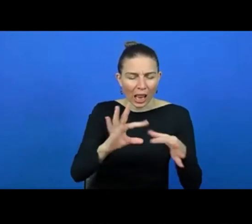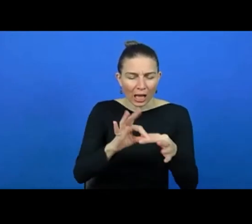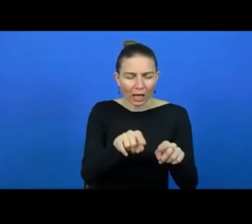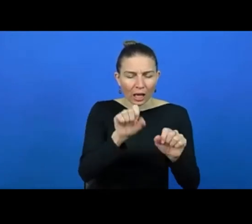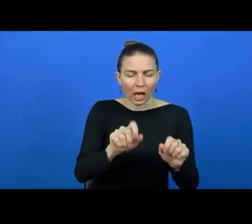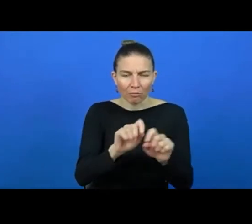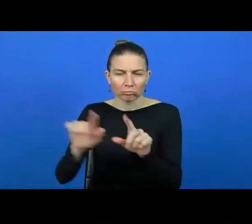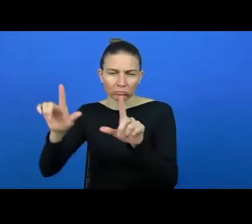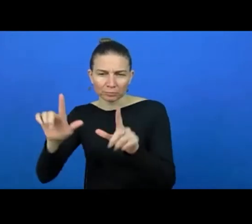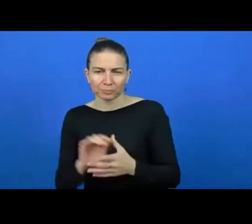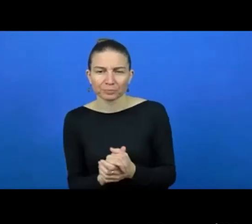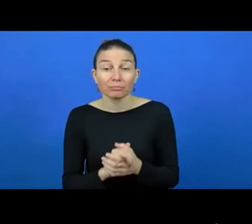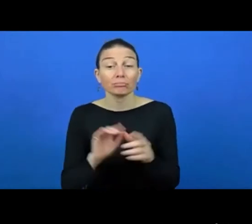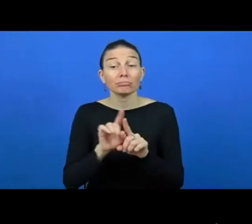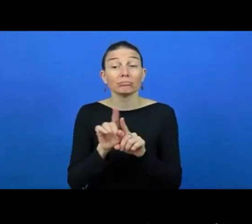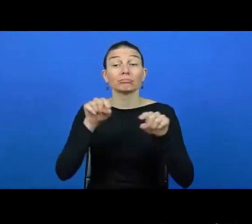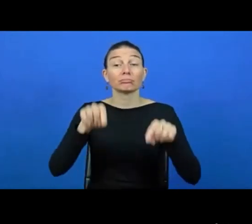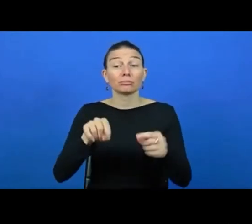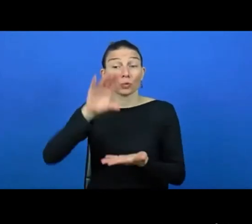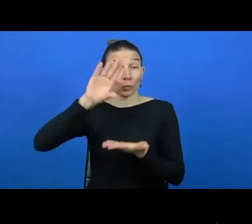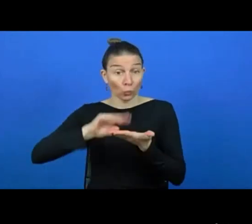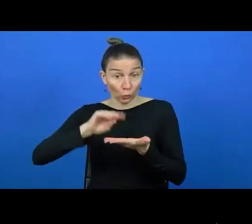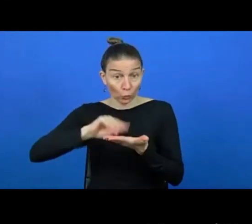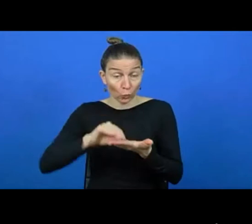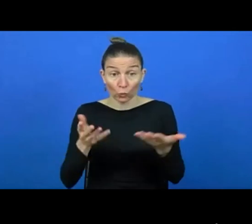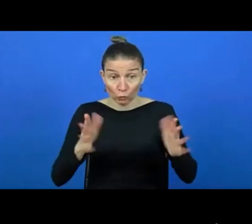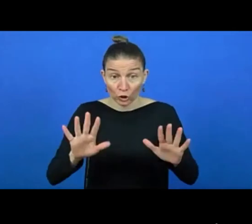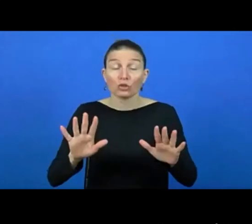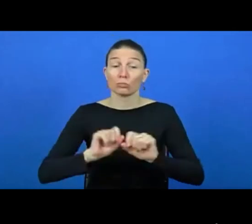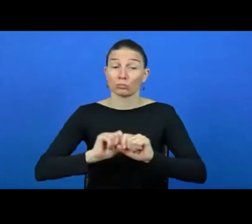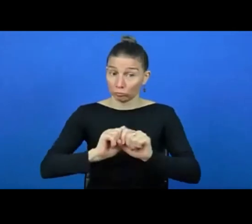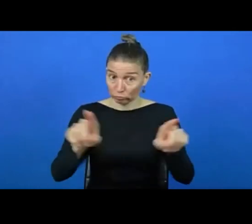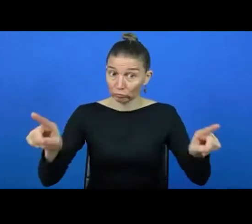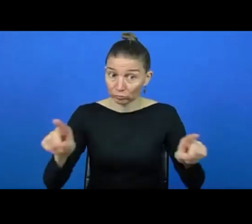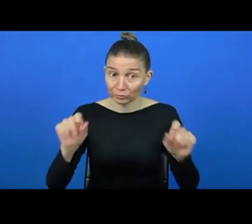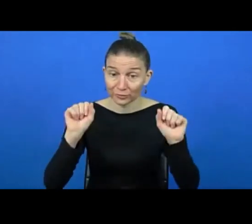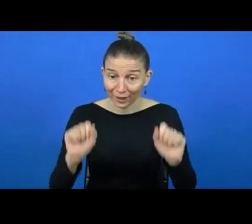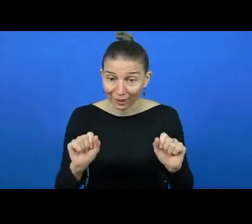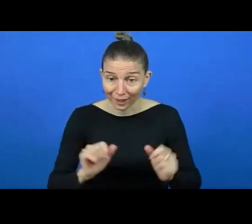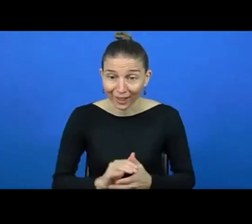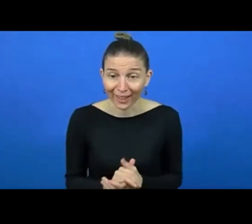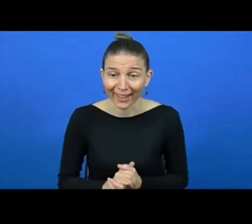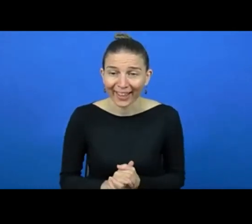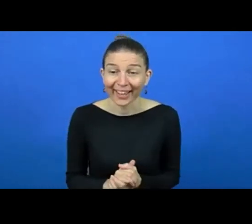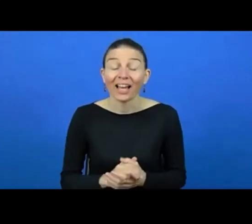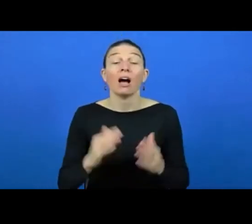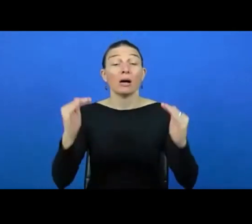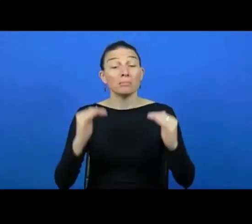screen to ask questions. There will be time at the end of the discussions to answer questions. We are hoping to have about 20